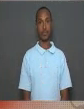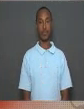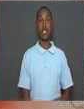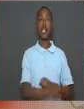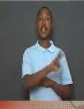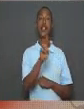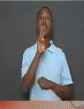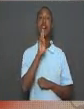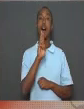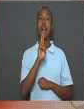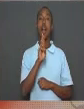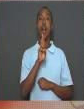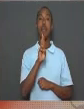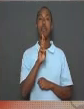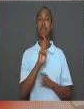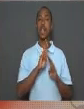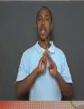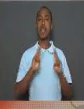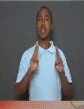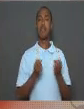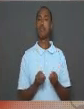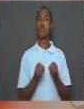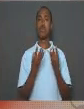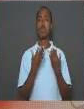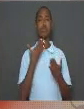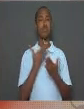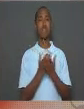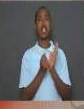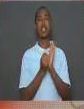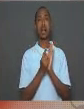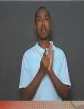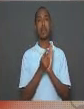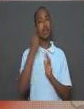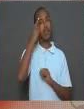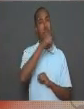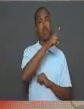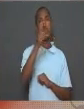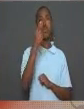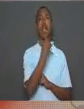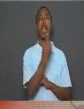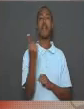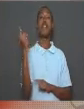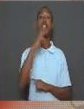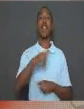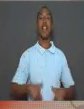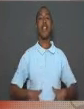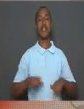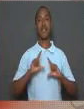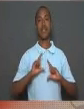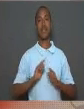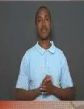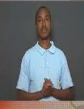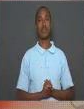There are plenty of examples from your everyday lives.